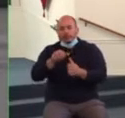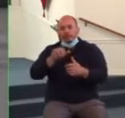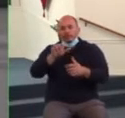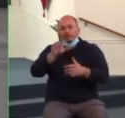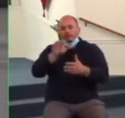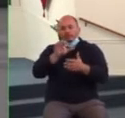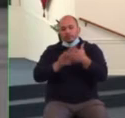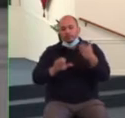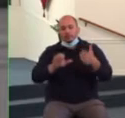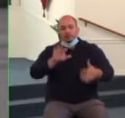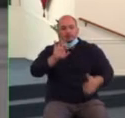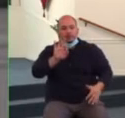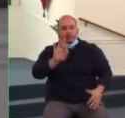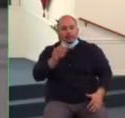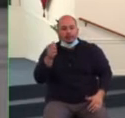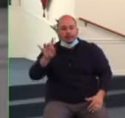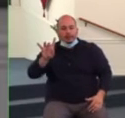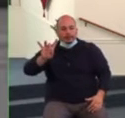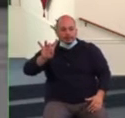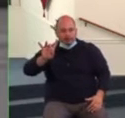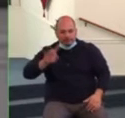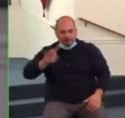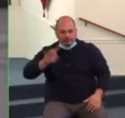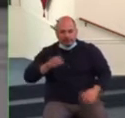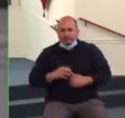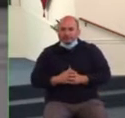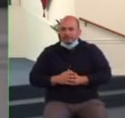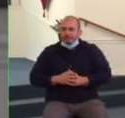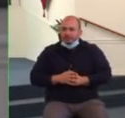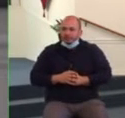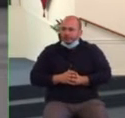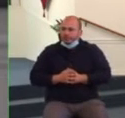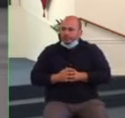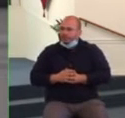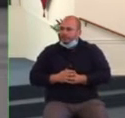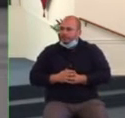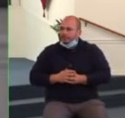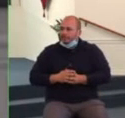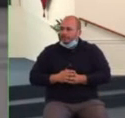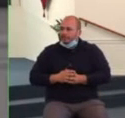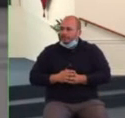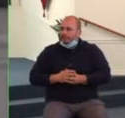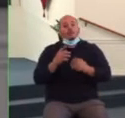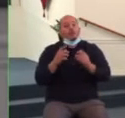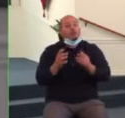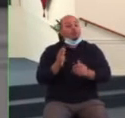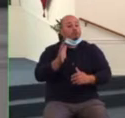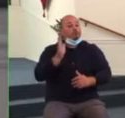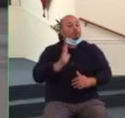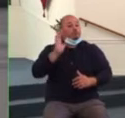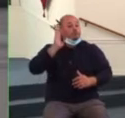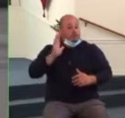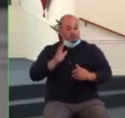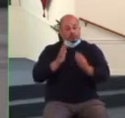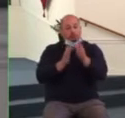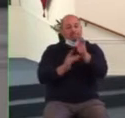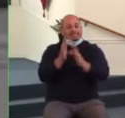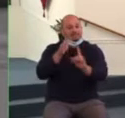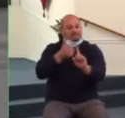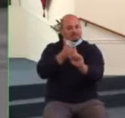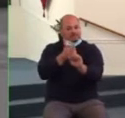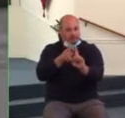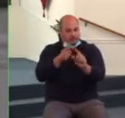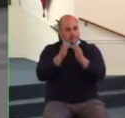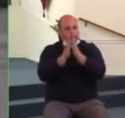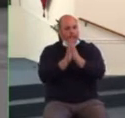18. Once when Jesus was praying in private and his disciples were with him, he asked them, "Who do the crowds